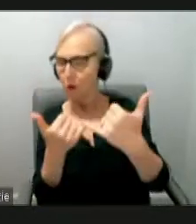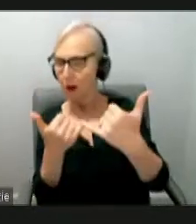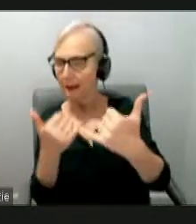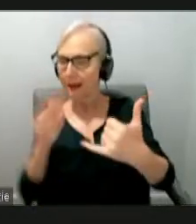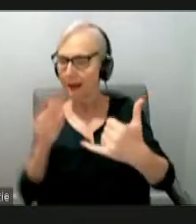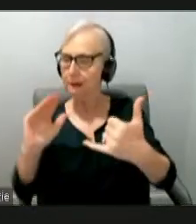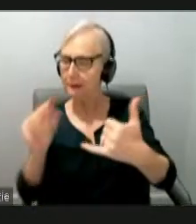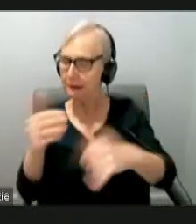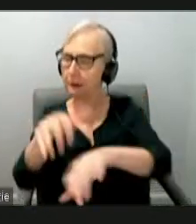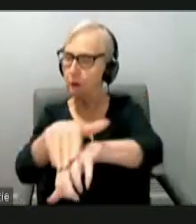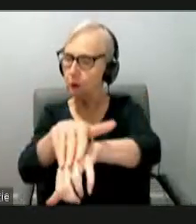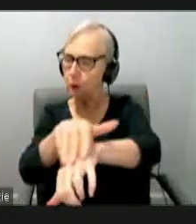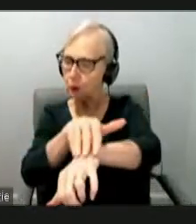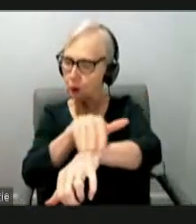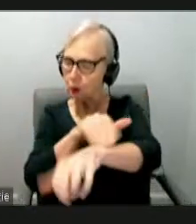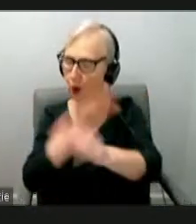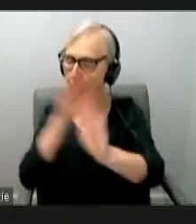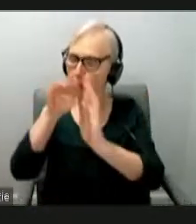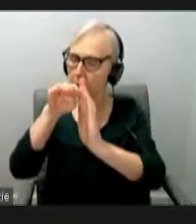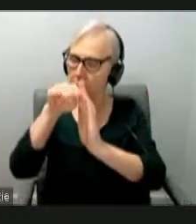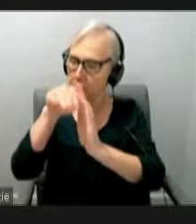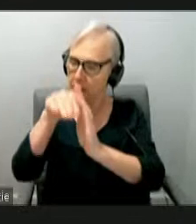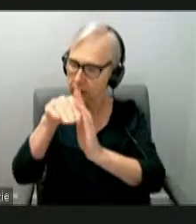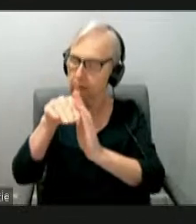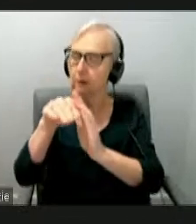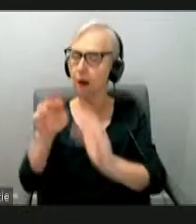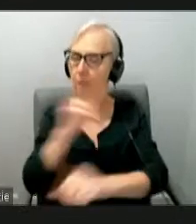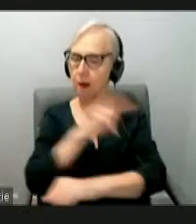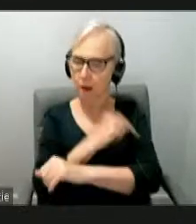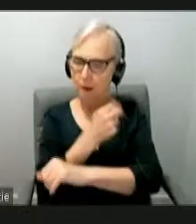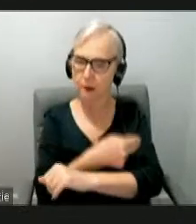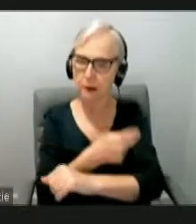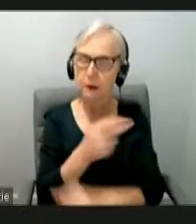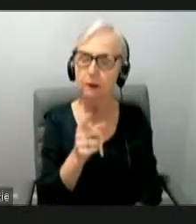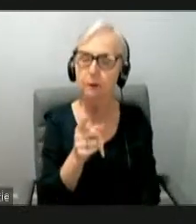gradual increase in hospitalizations. Next slide, please.